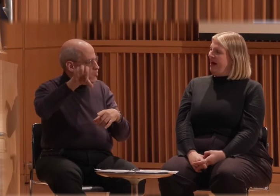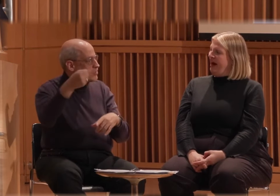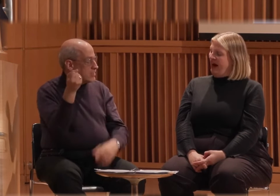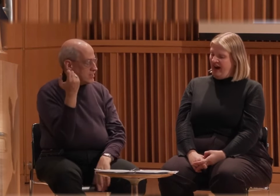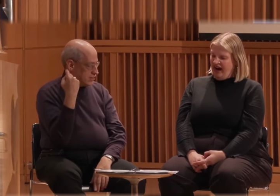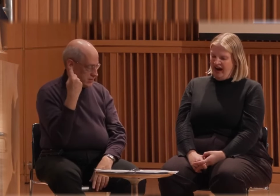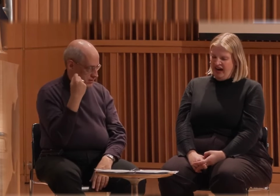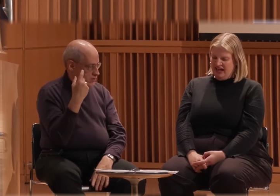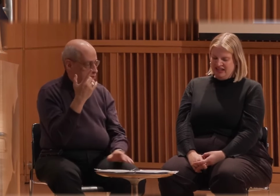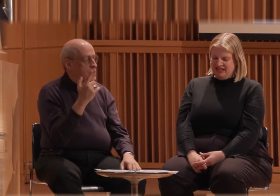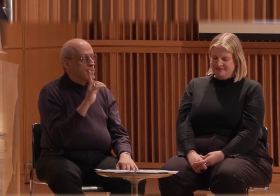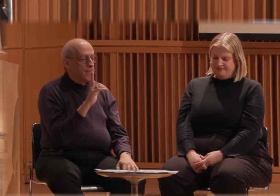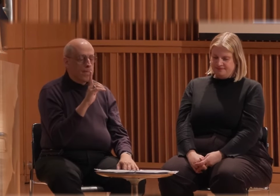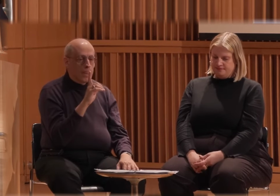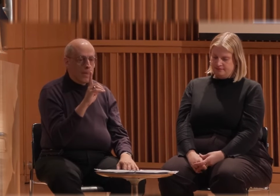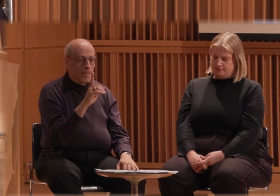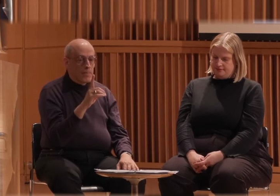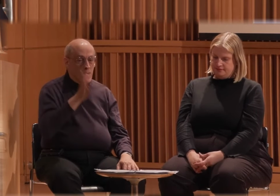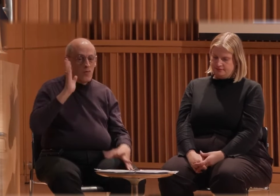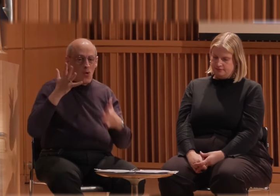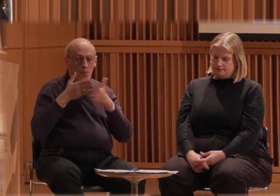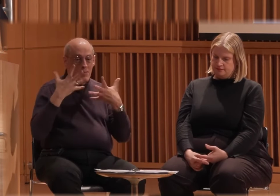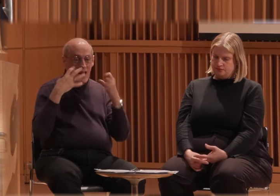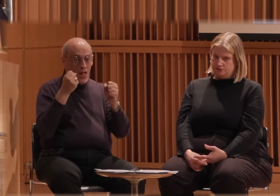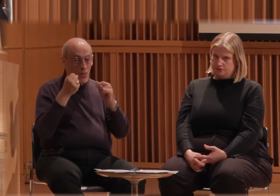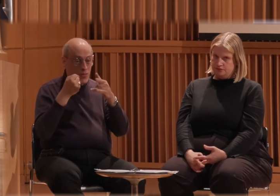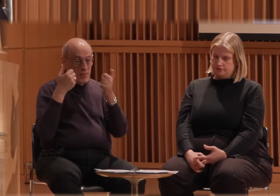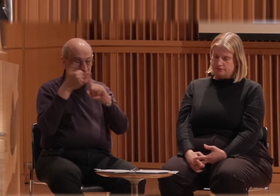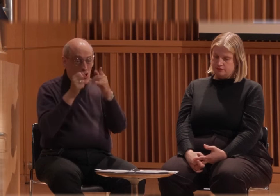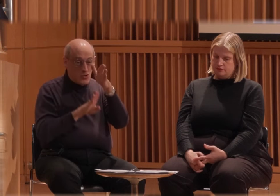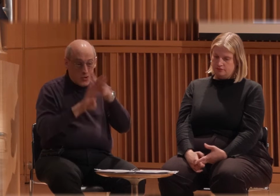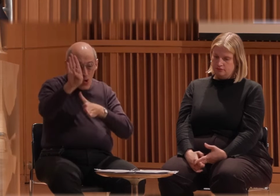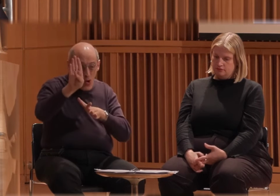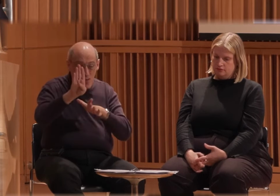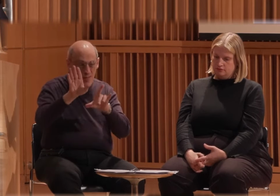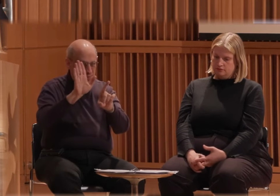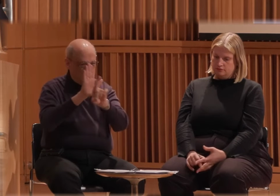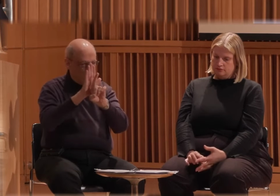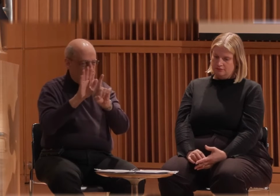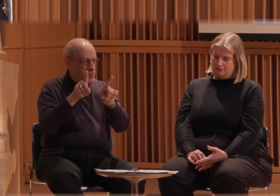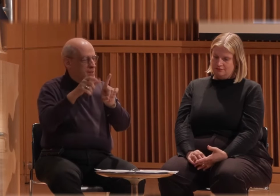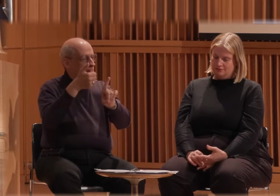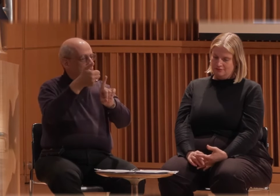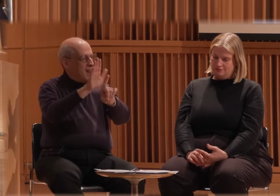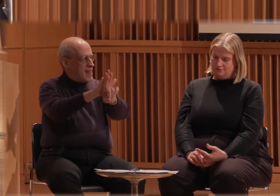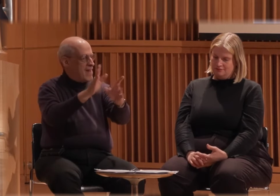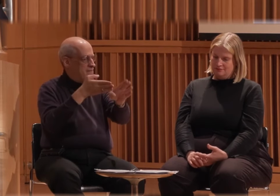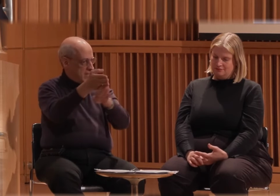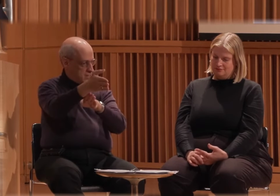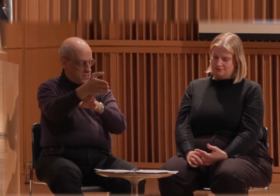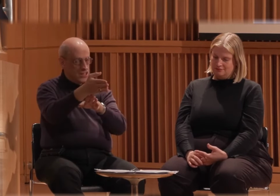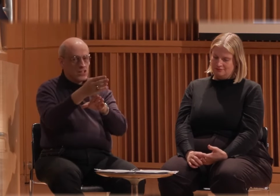at when public health sort of took off as a field in the United States, one of